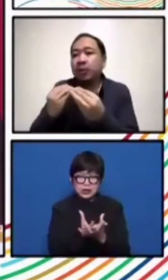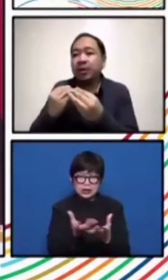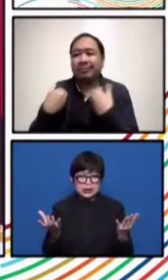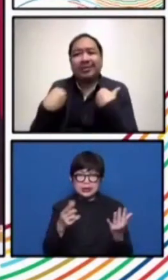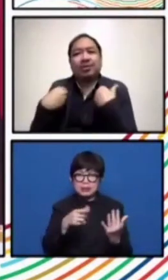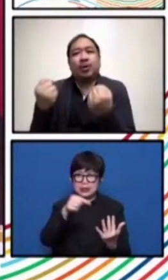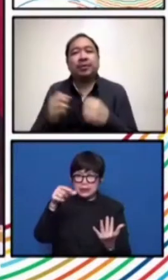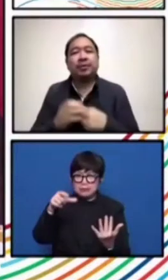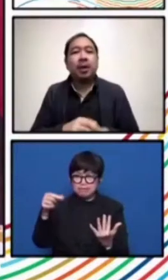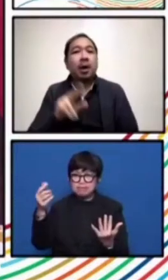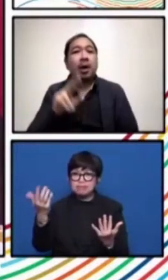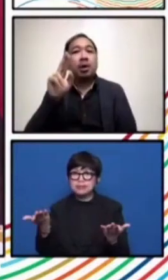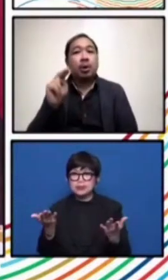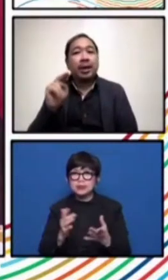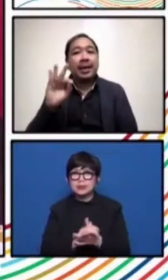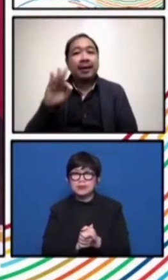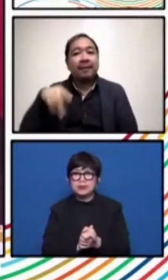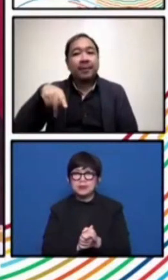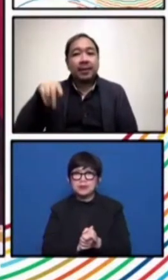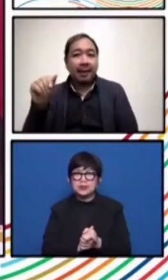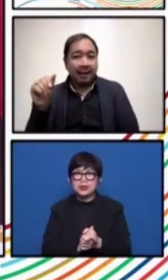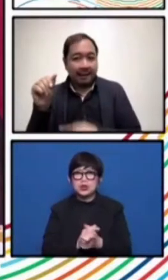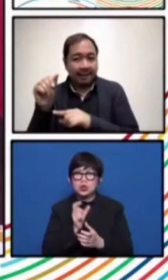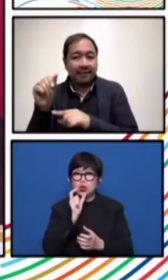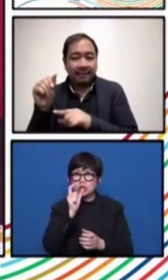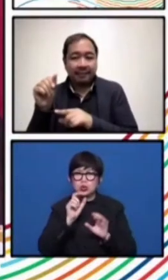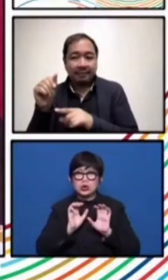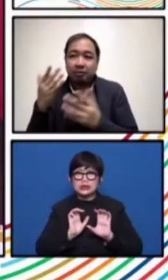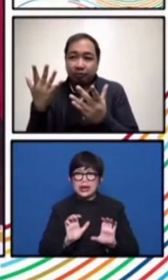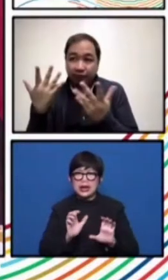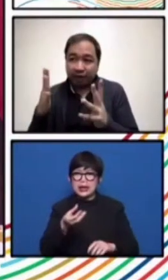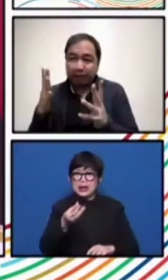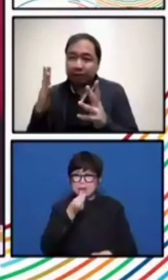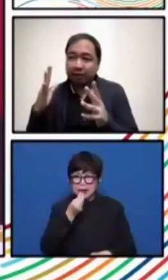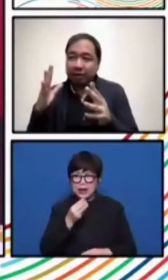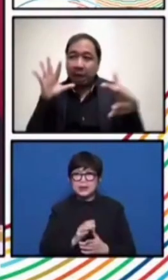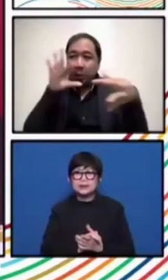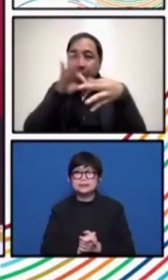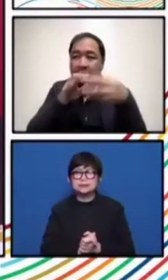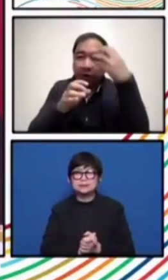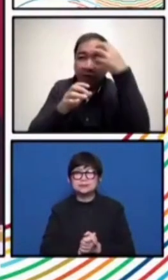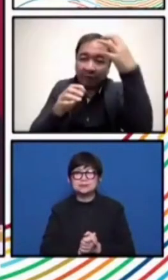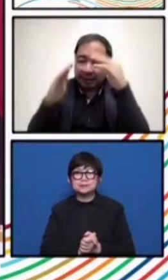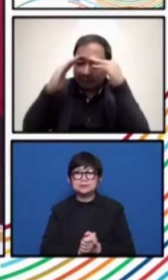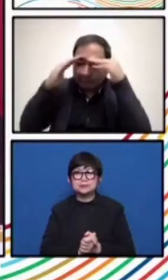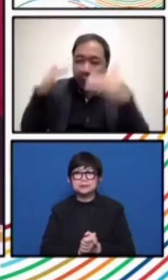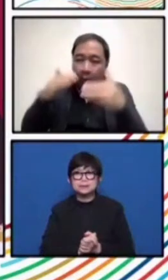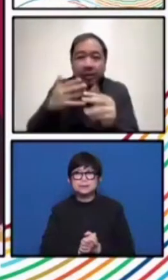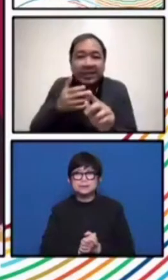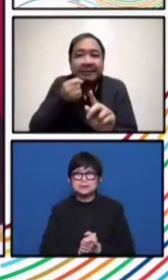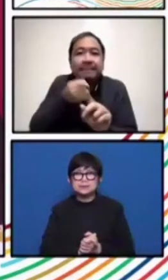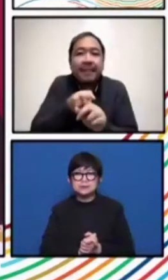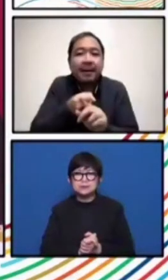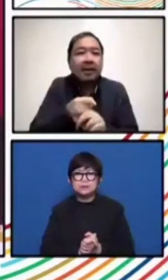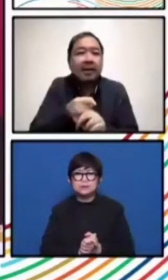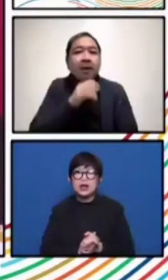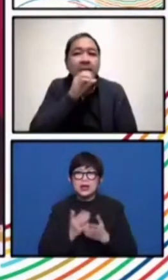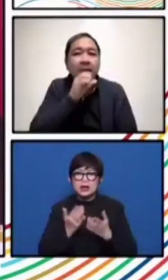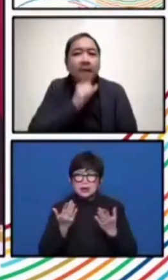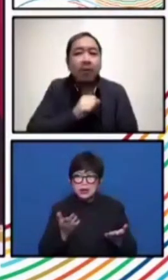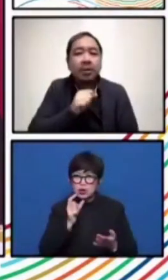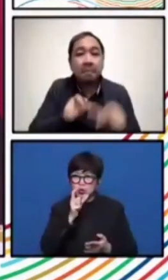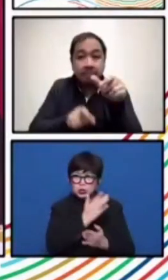worked on the impact on on older persons especially older persons with a disability